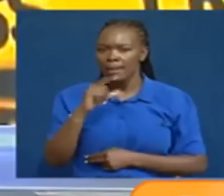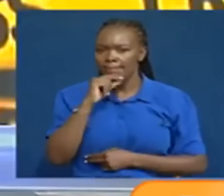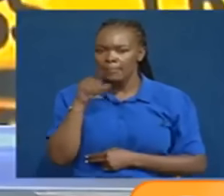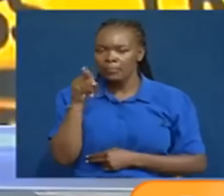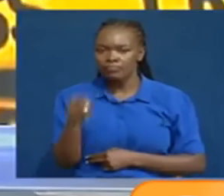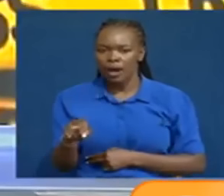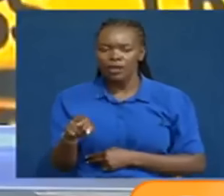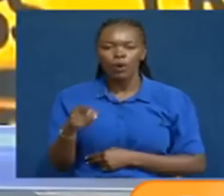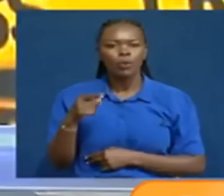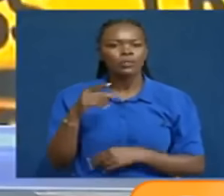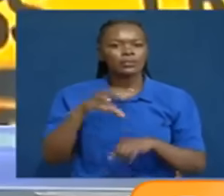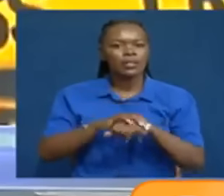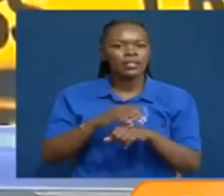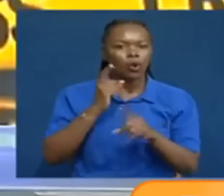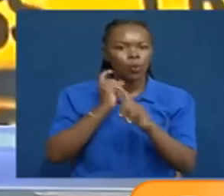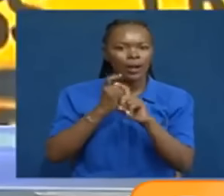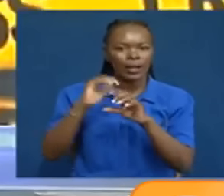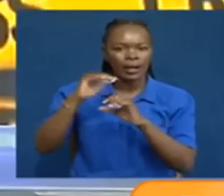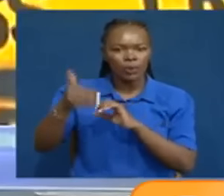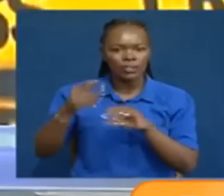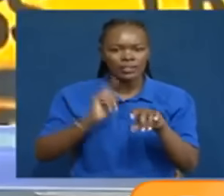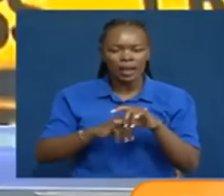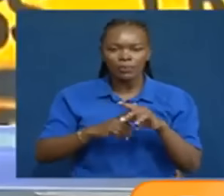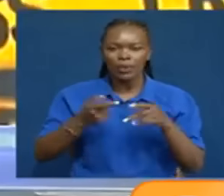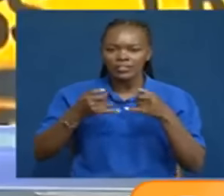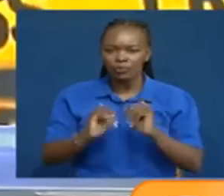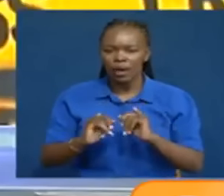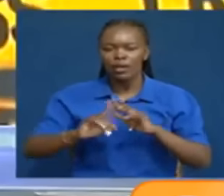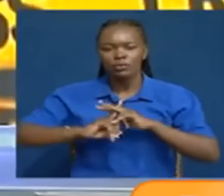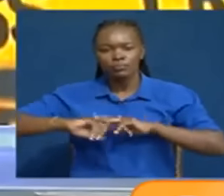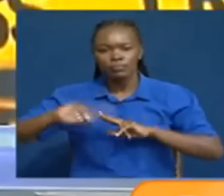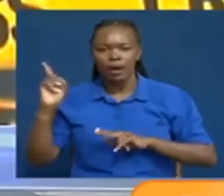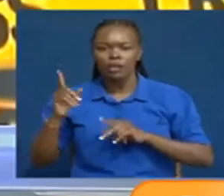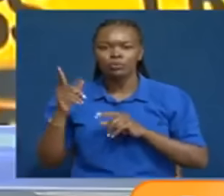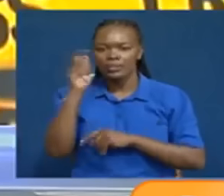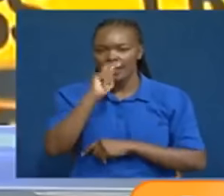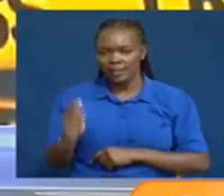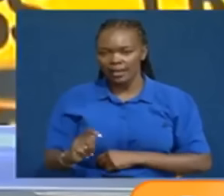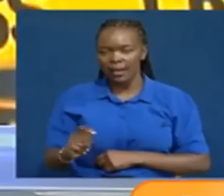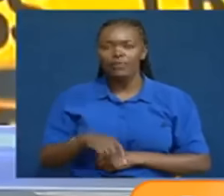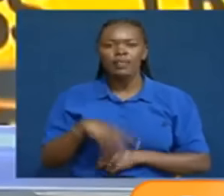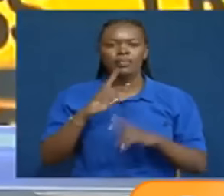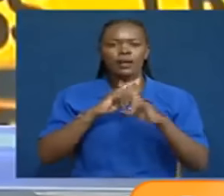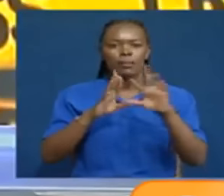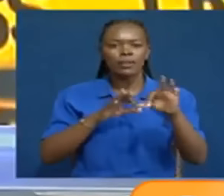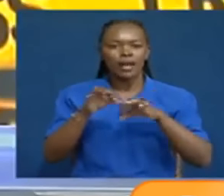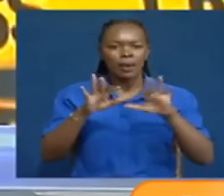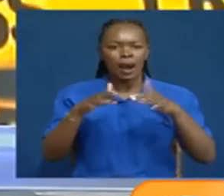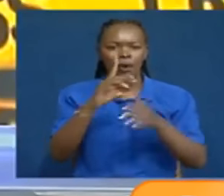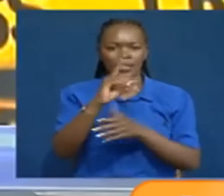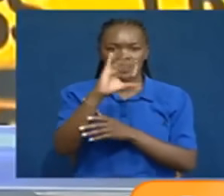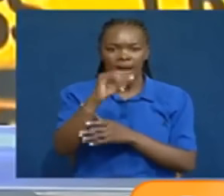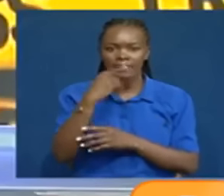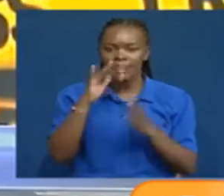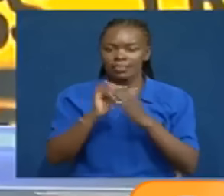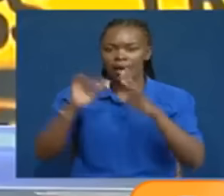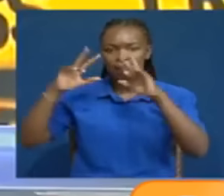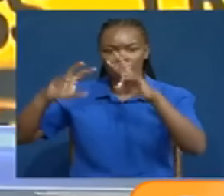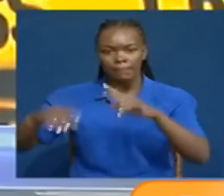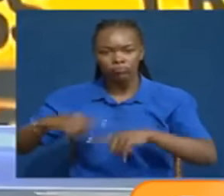County while trying to flee to Tanzania. And as Francis Mtalaki reports from Mombasa, the DCI says forensic